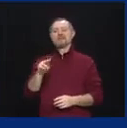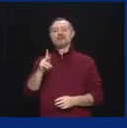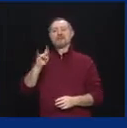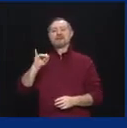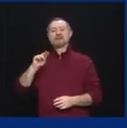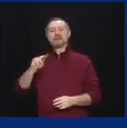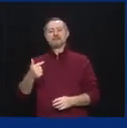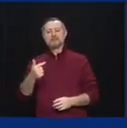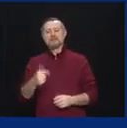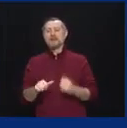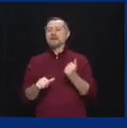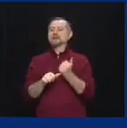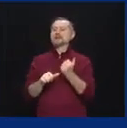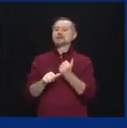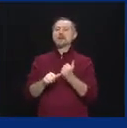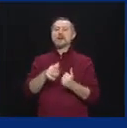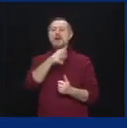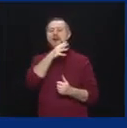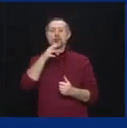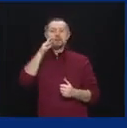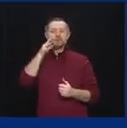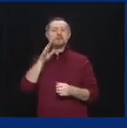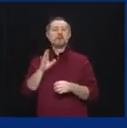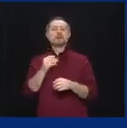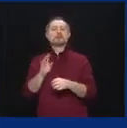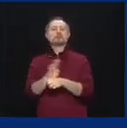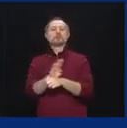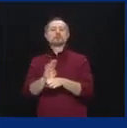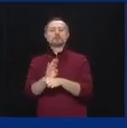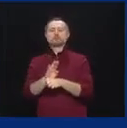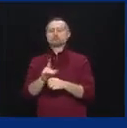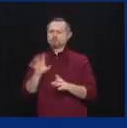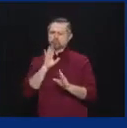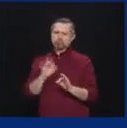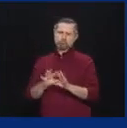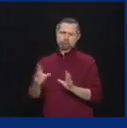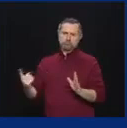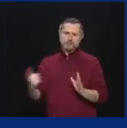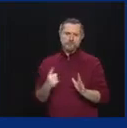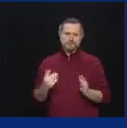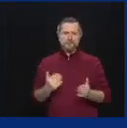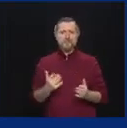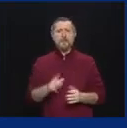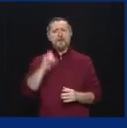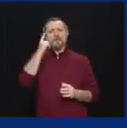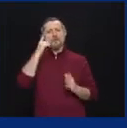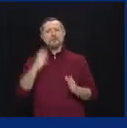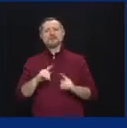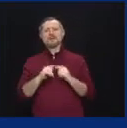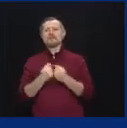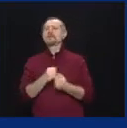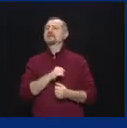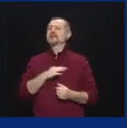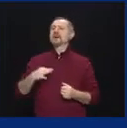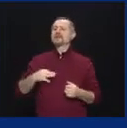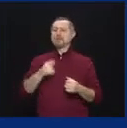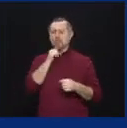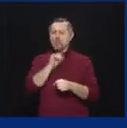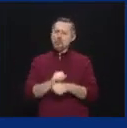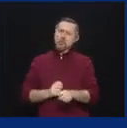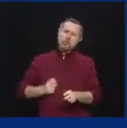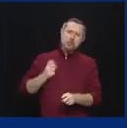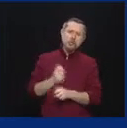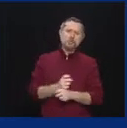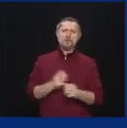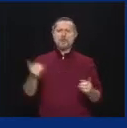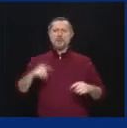and Commerce, and agriculture is very important to our state. Also to the Governor's team, the staff who work so hard, who've joined us here. I